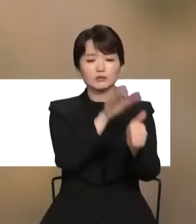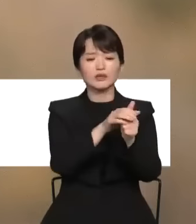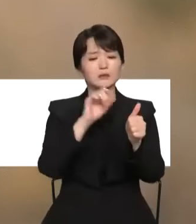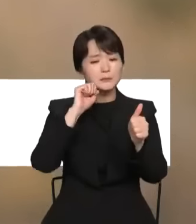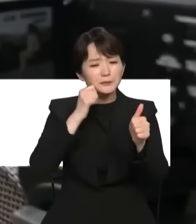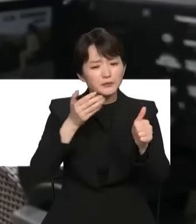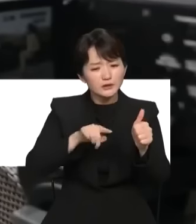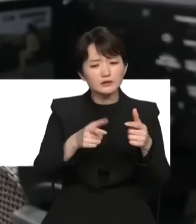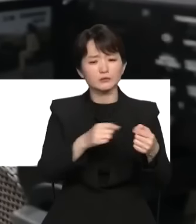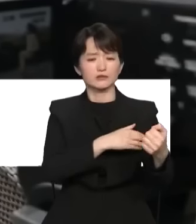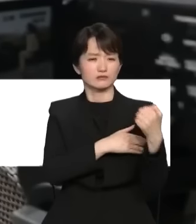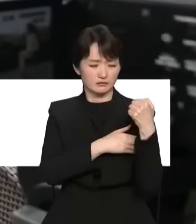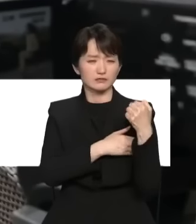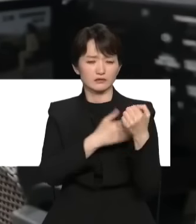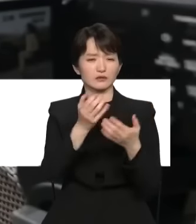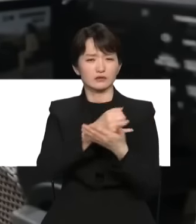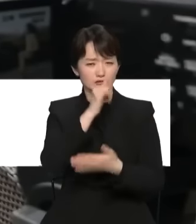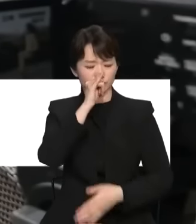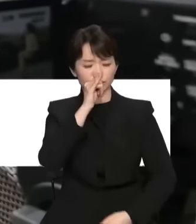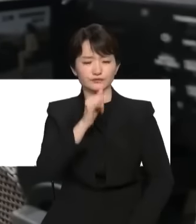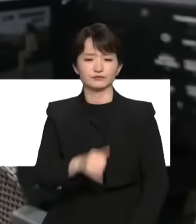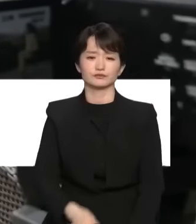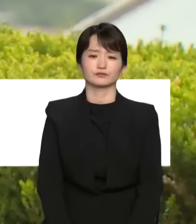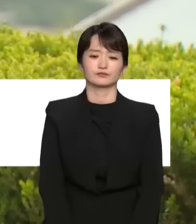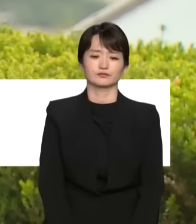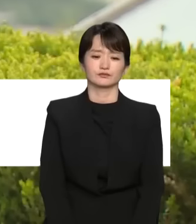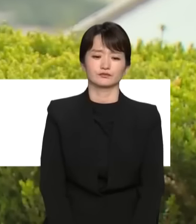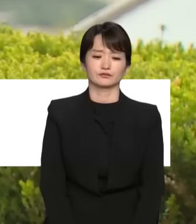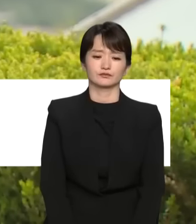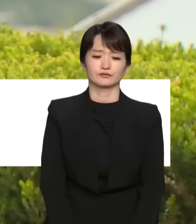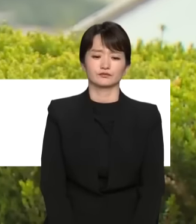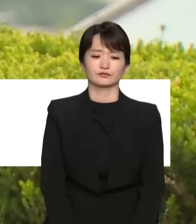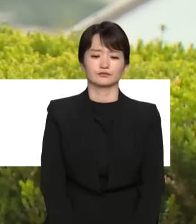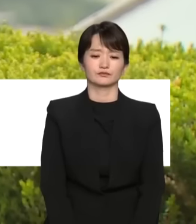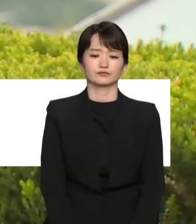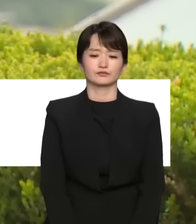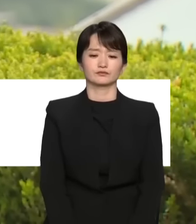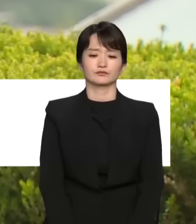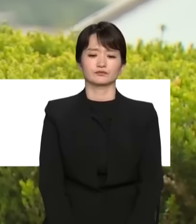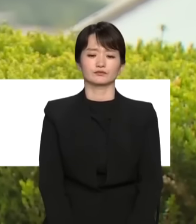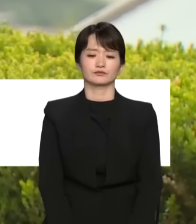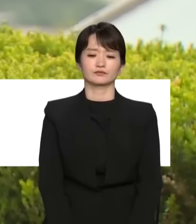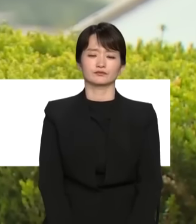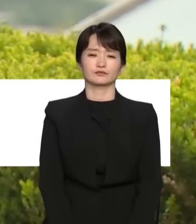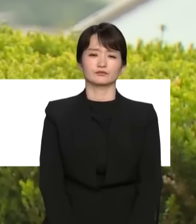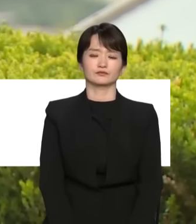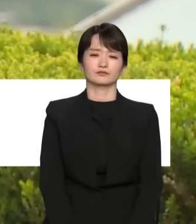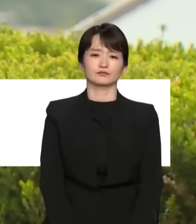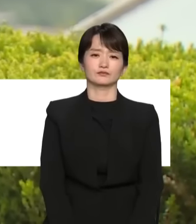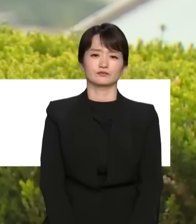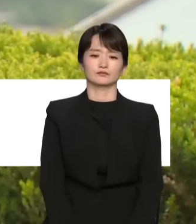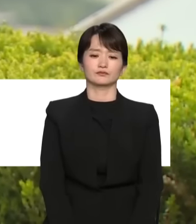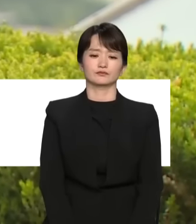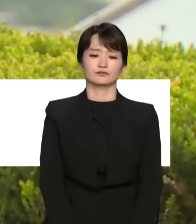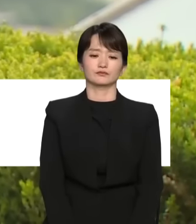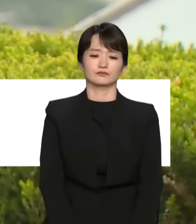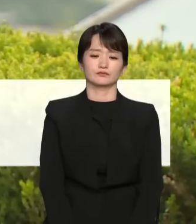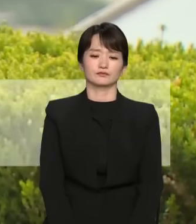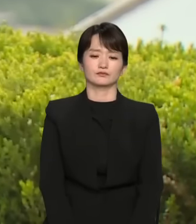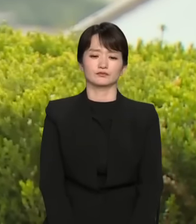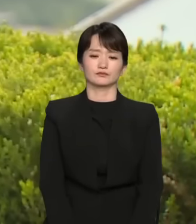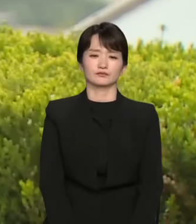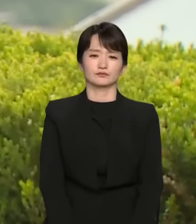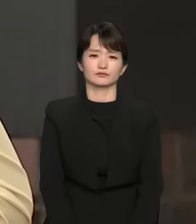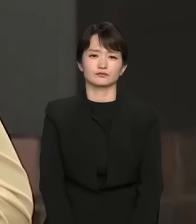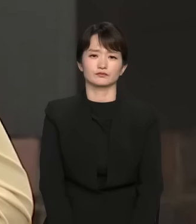my side. It's not easy to be a captain of a team, but he showed that he has all the capacity to